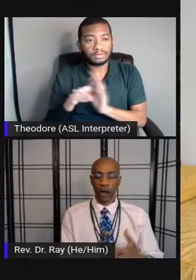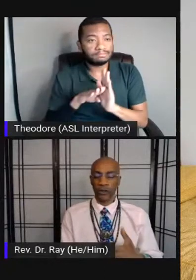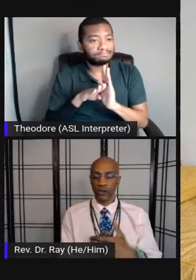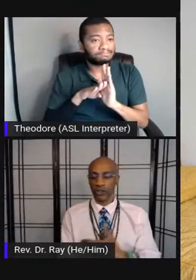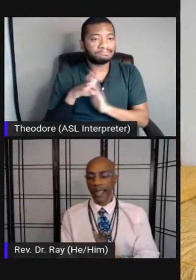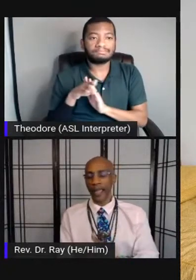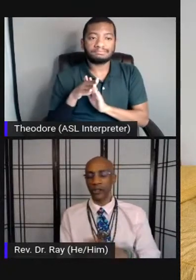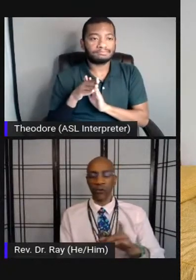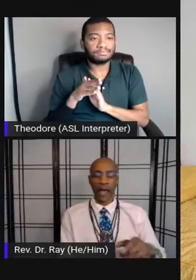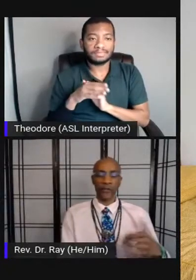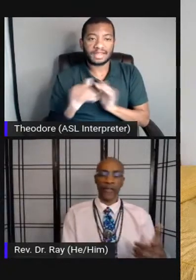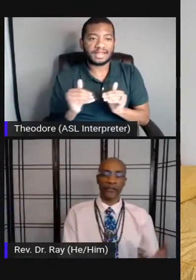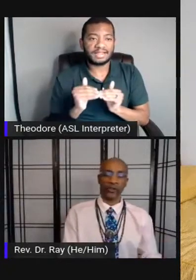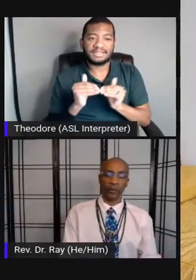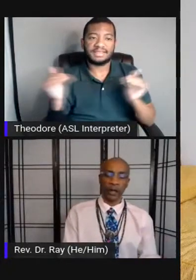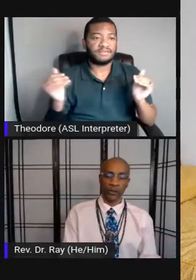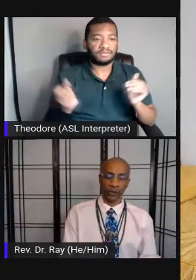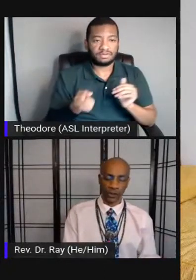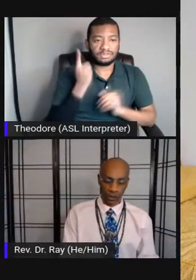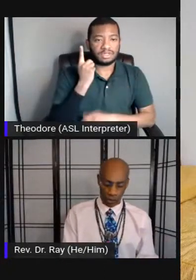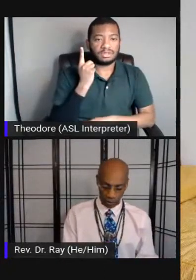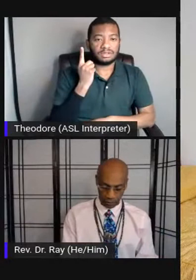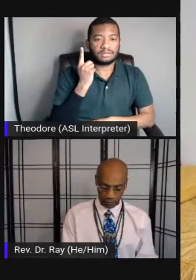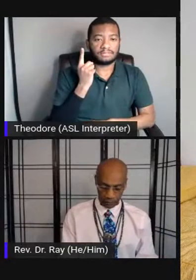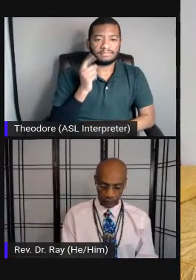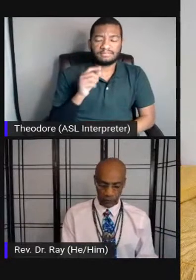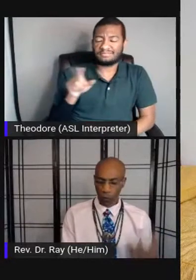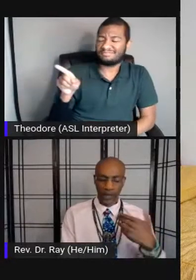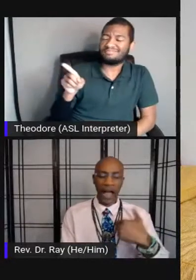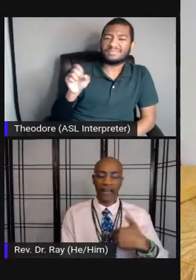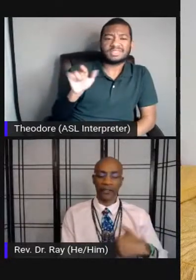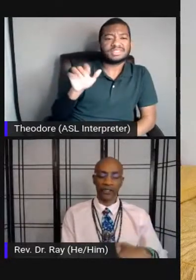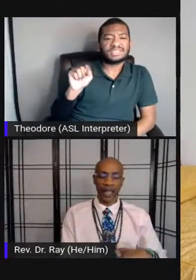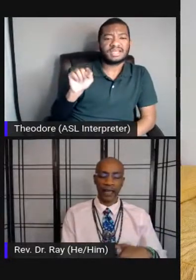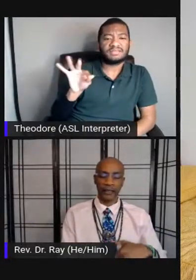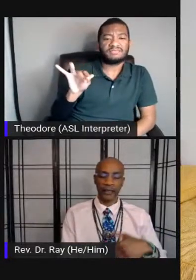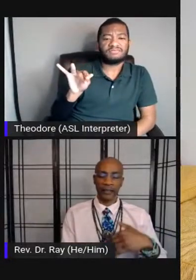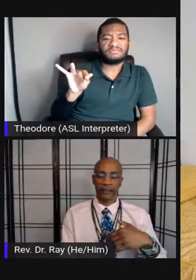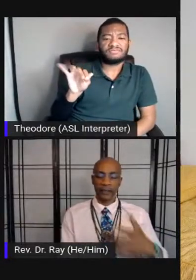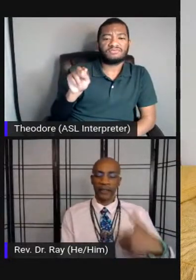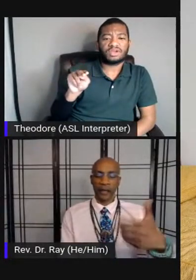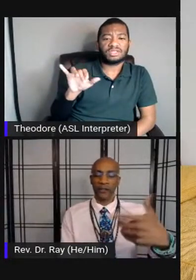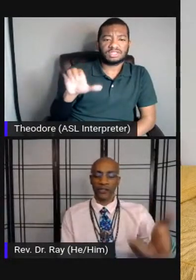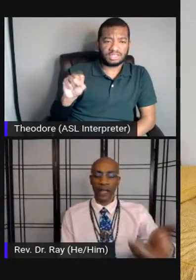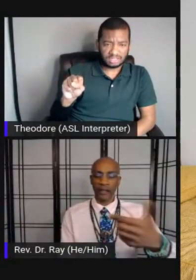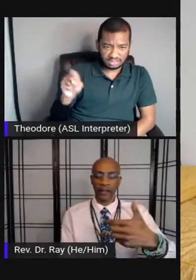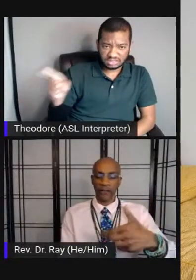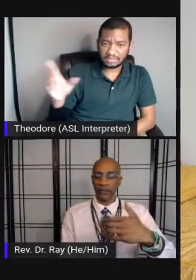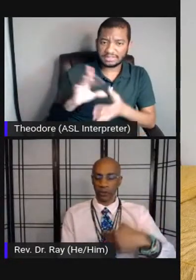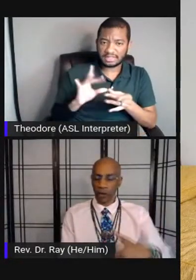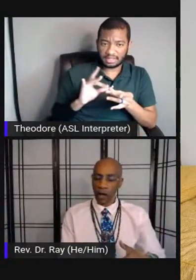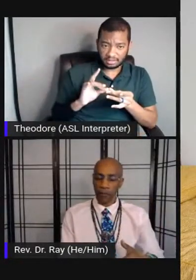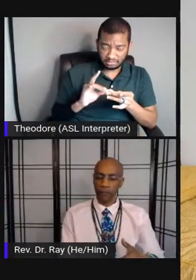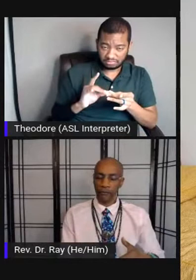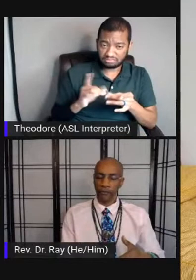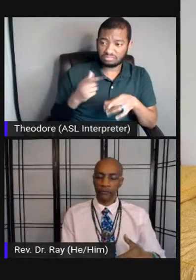to understand rather than to be understood. For when I understand, then the understanding of others